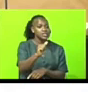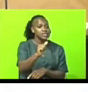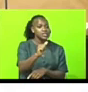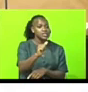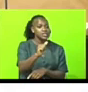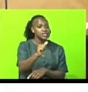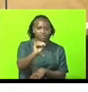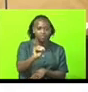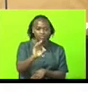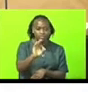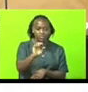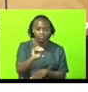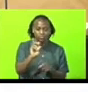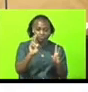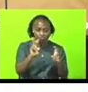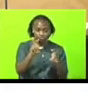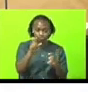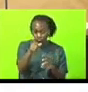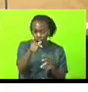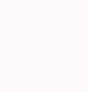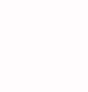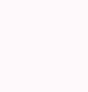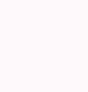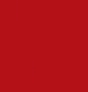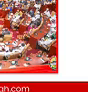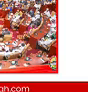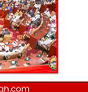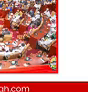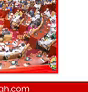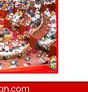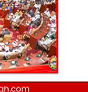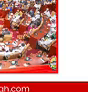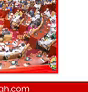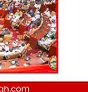need to deal with. Now, there's another issue,